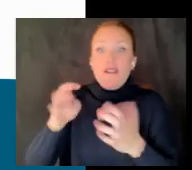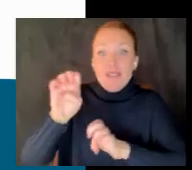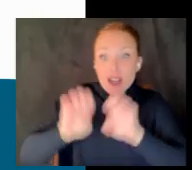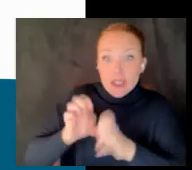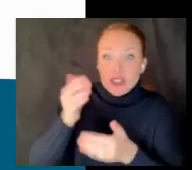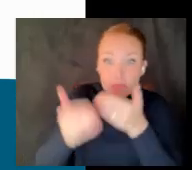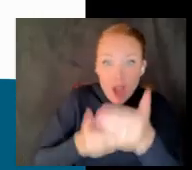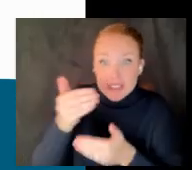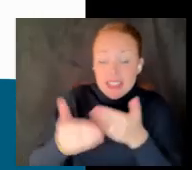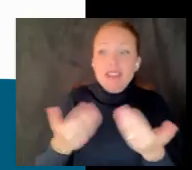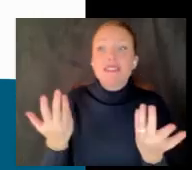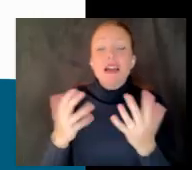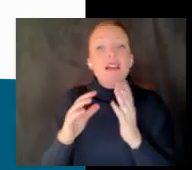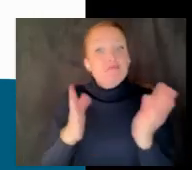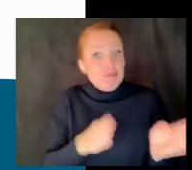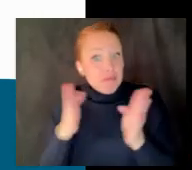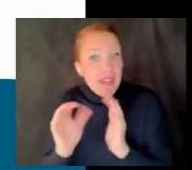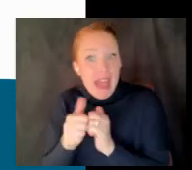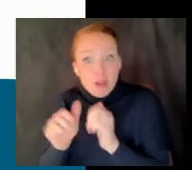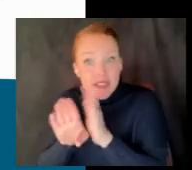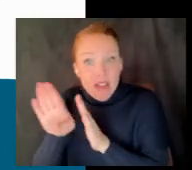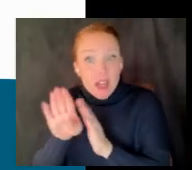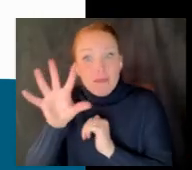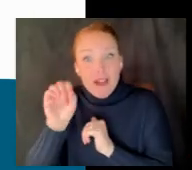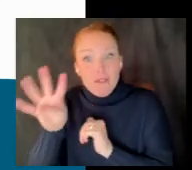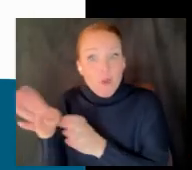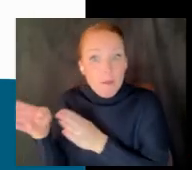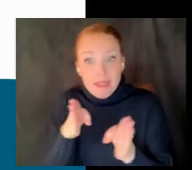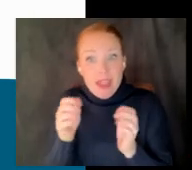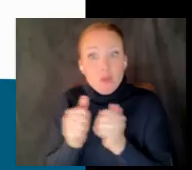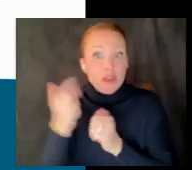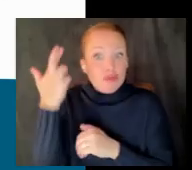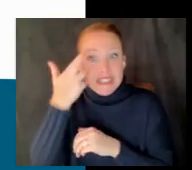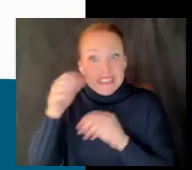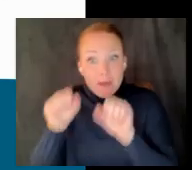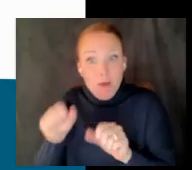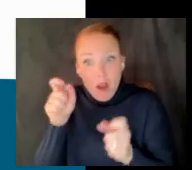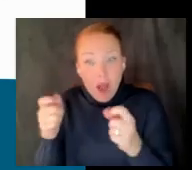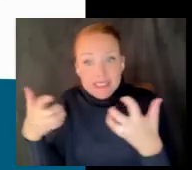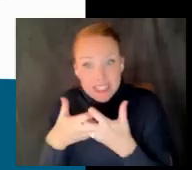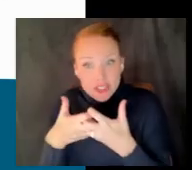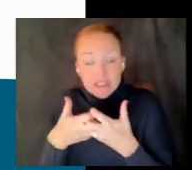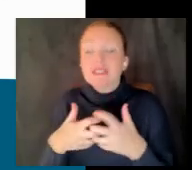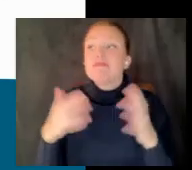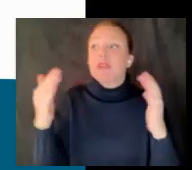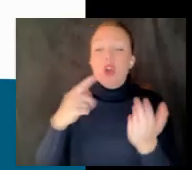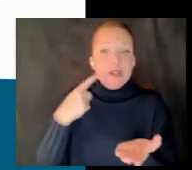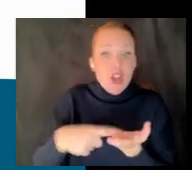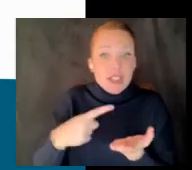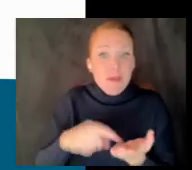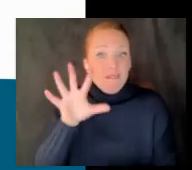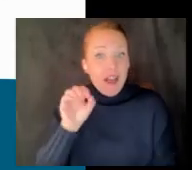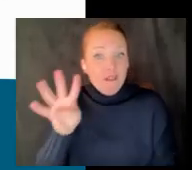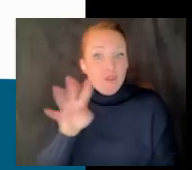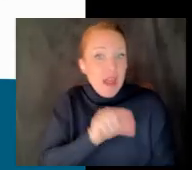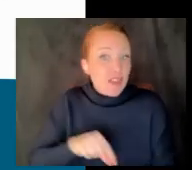to the development of a 504 plan with reasonable accommodations. Finally, we discussed the importance of Section 504 eligibility